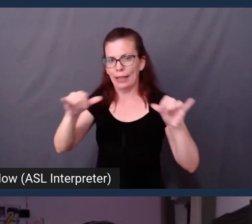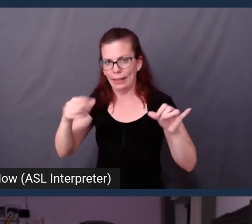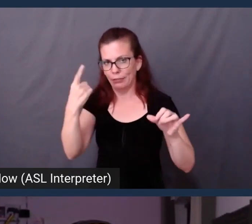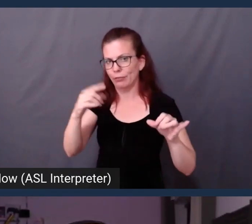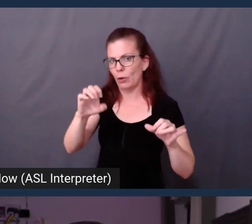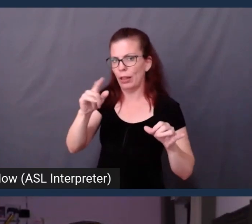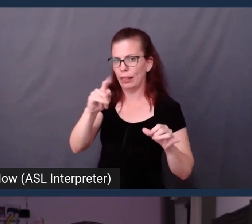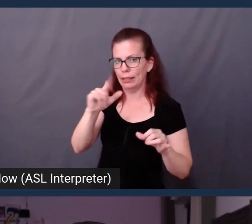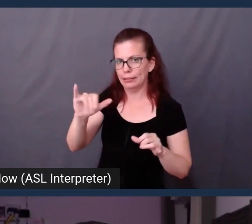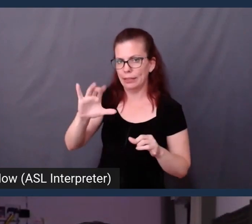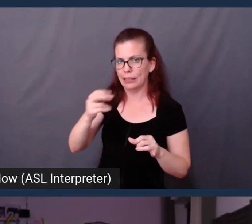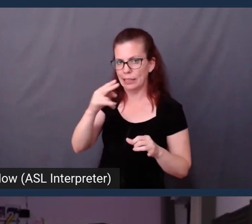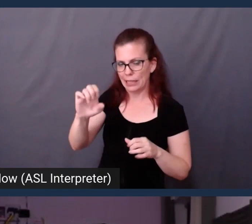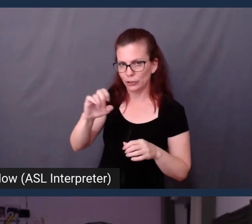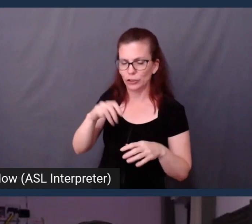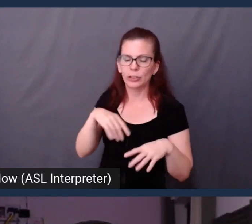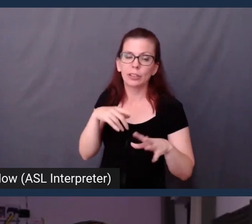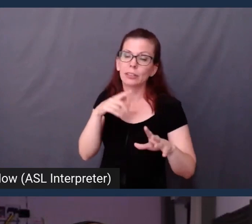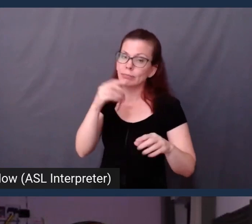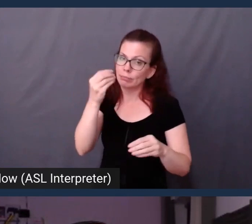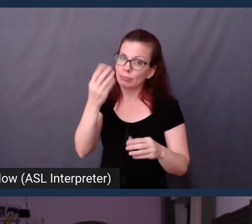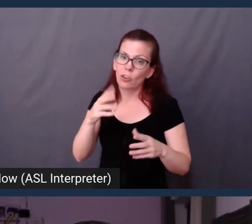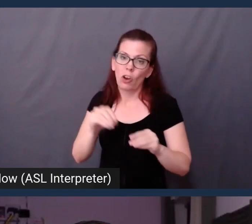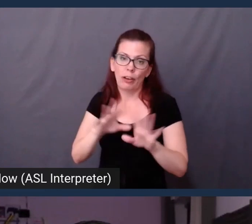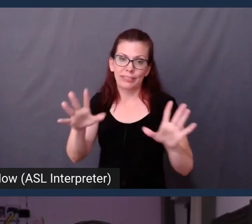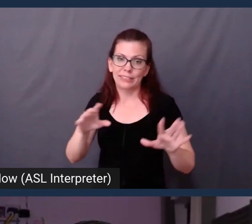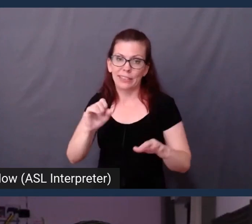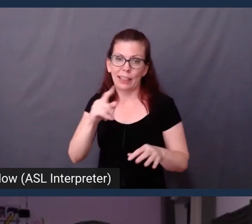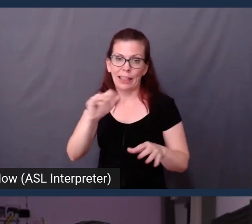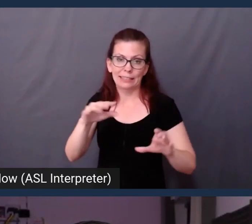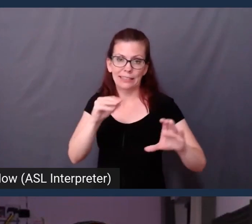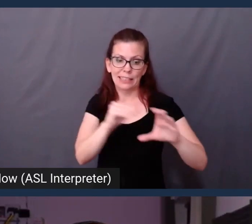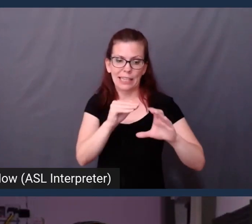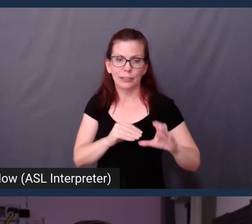now, look, obviously ElastiCache is a managed Redis,